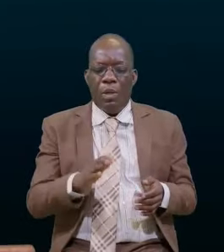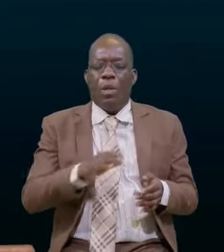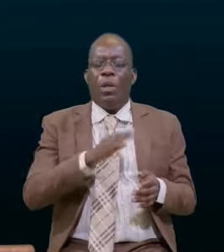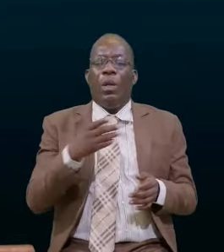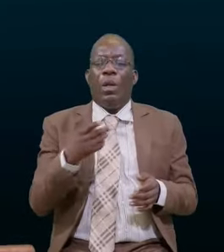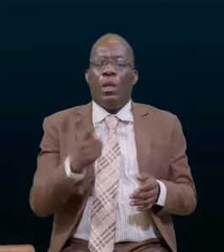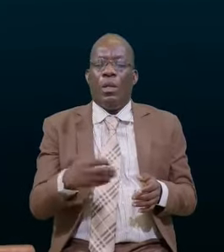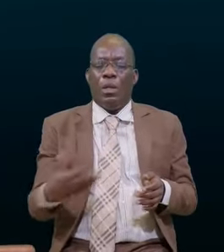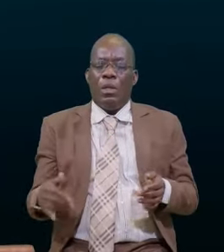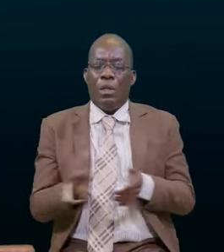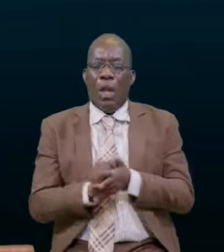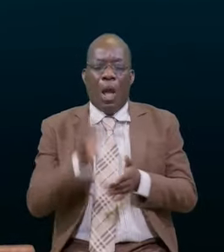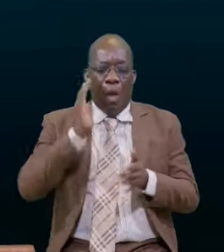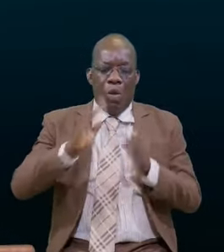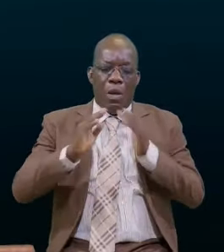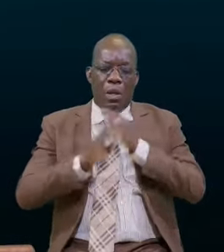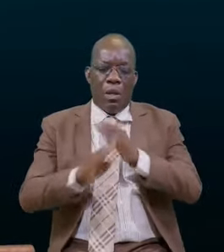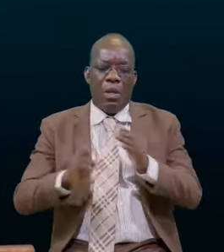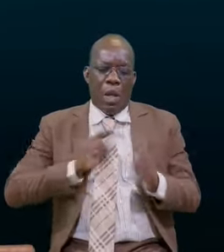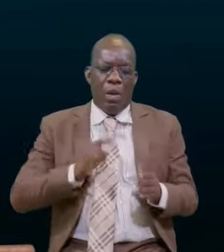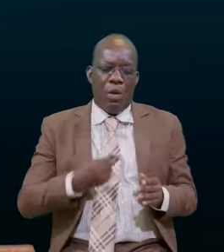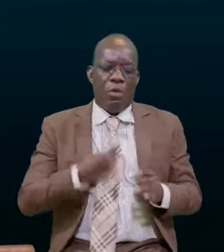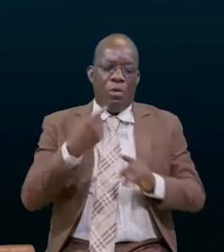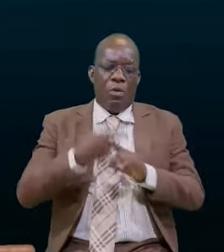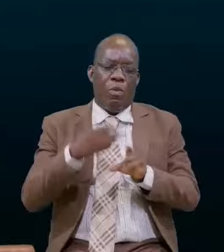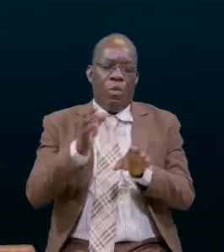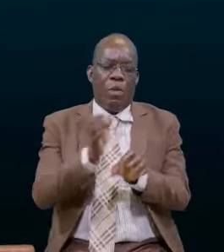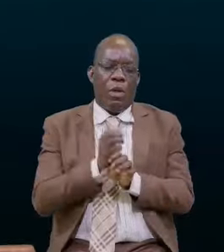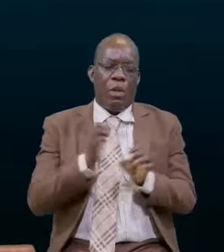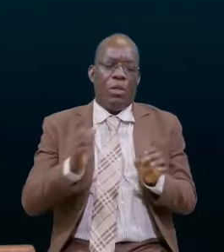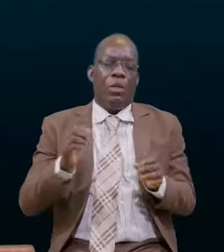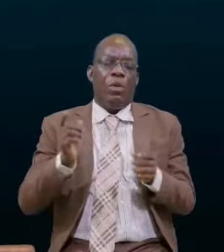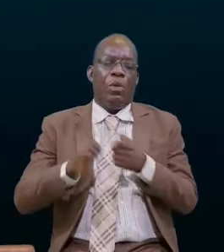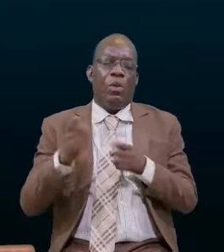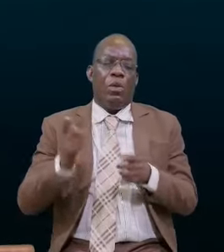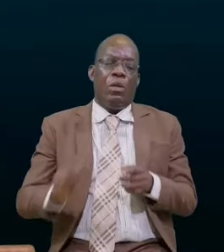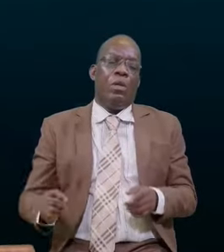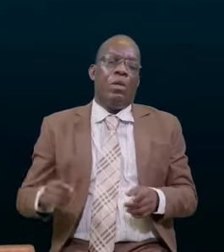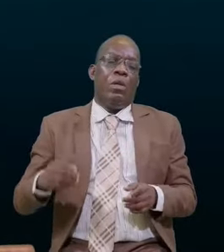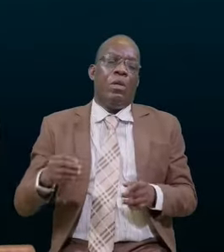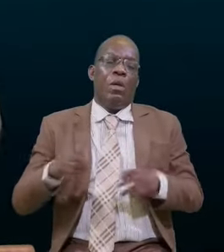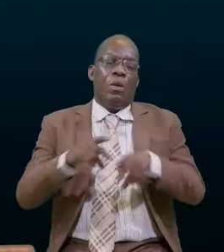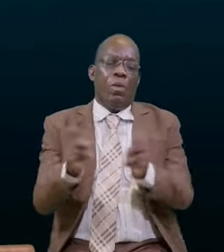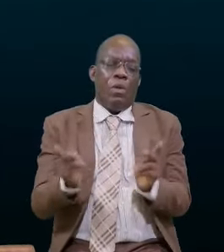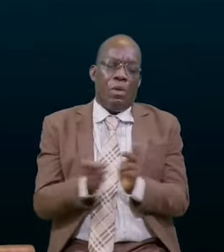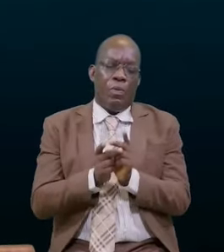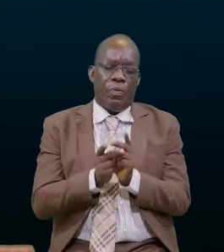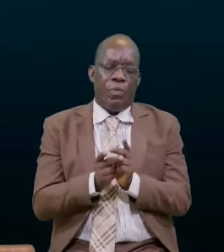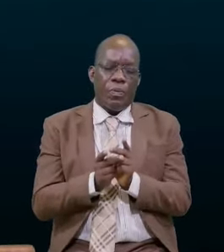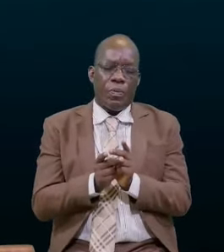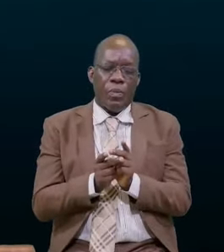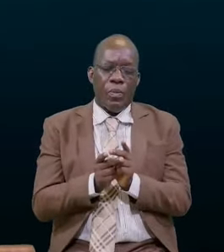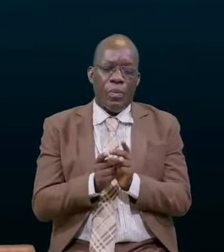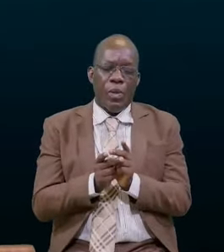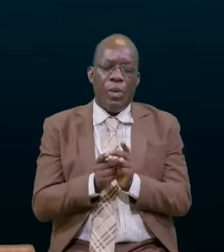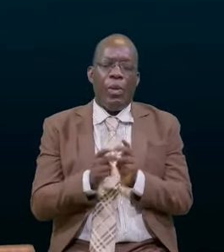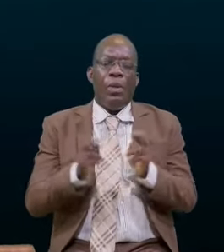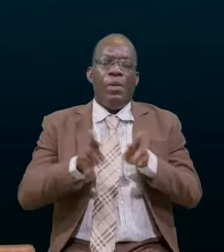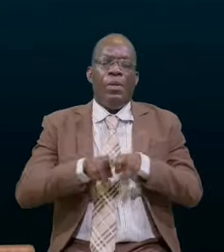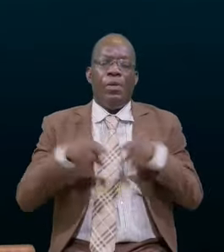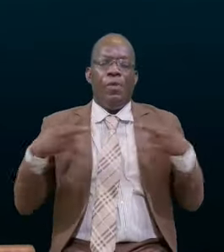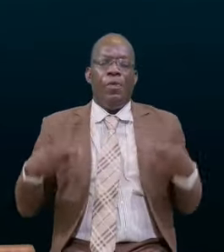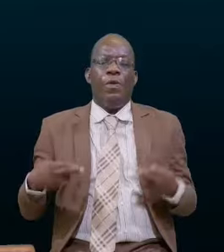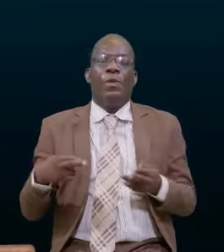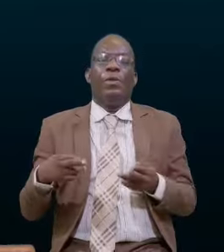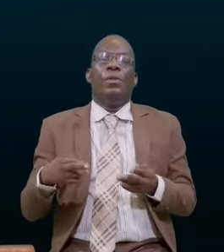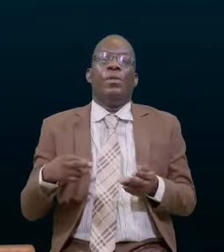from being able to fill our destiny those things that hinder us from being able to gain admission to Heaven expose them to us and we pray